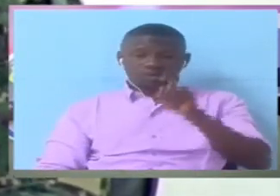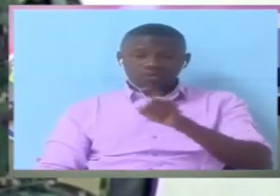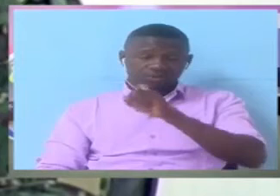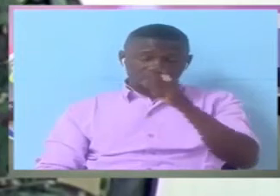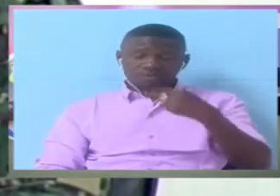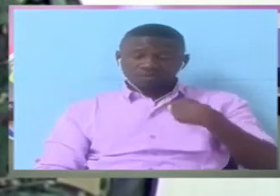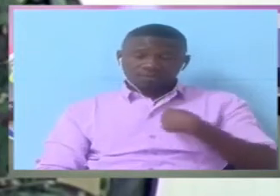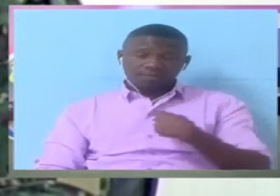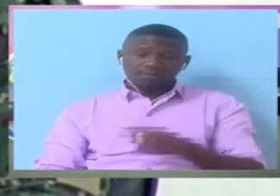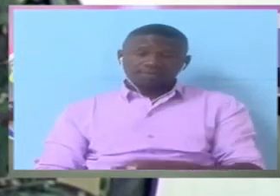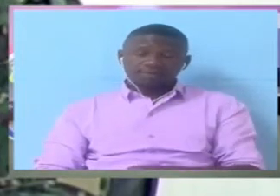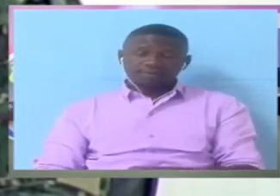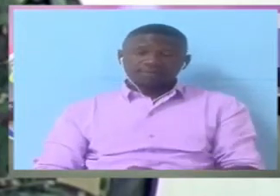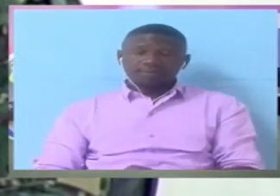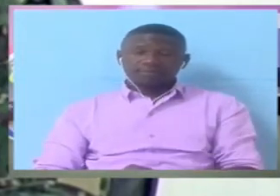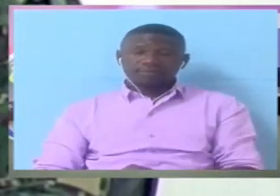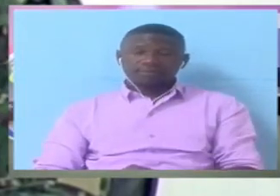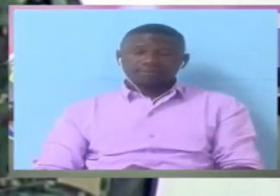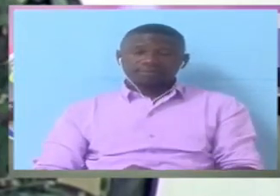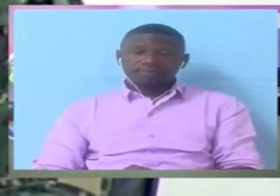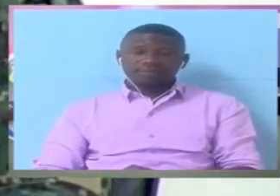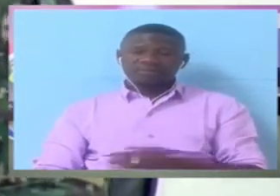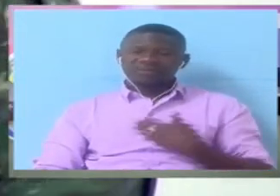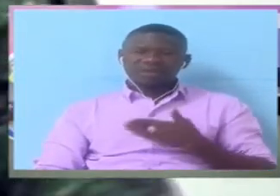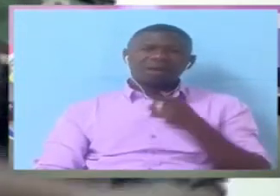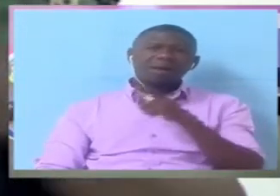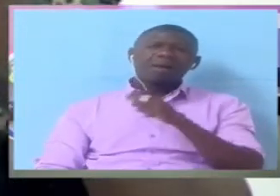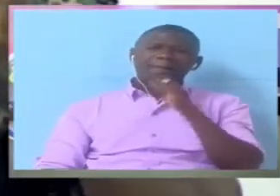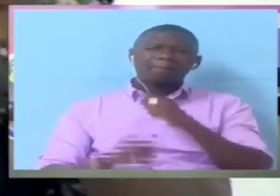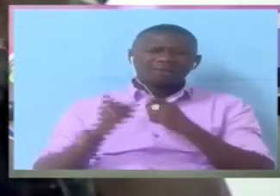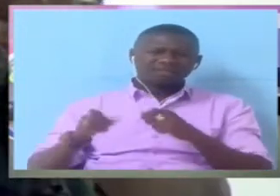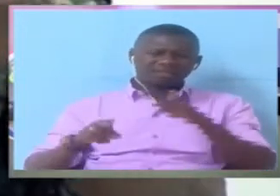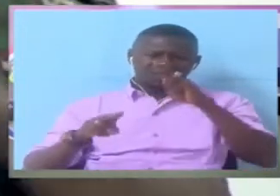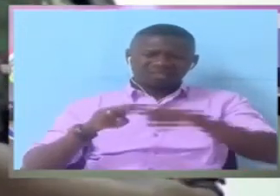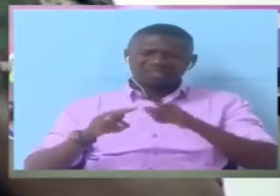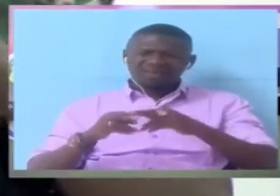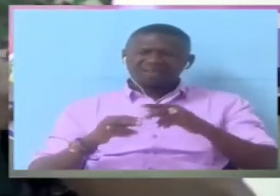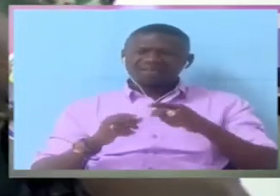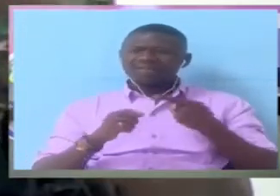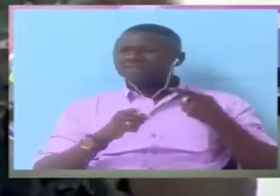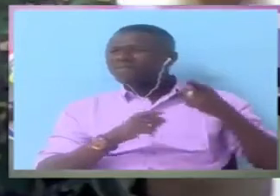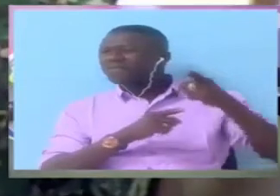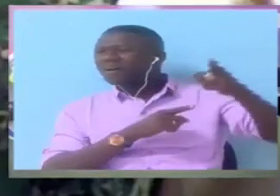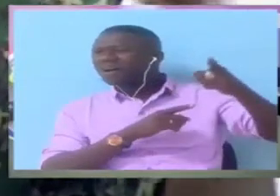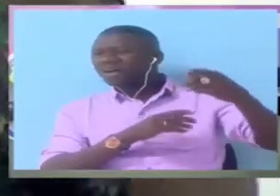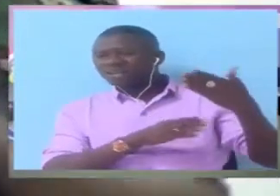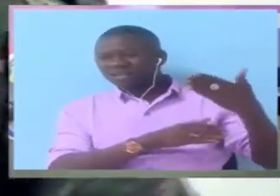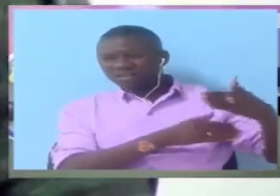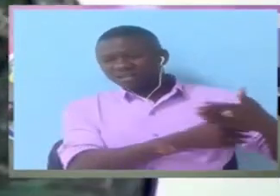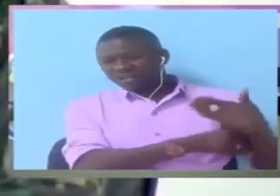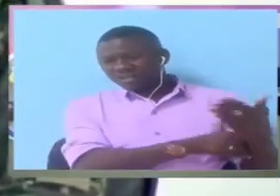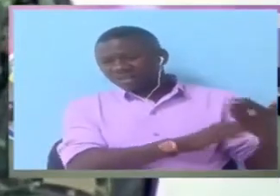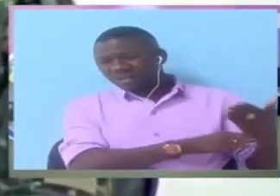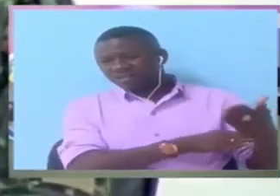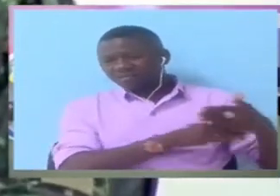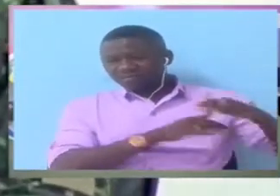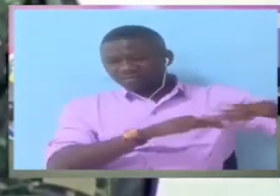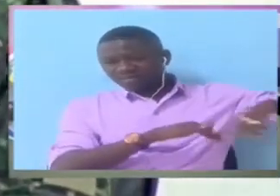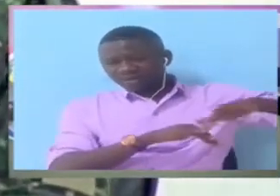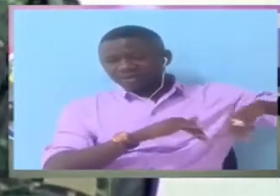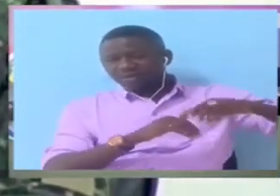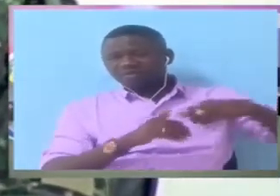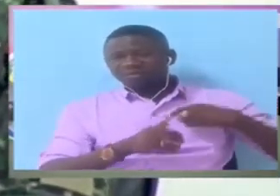kan nyininka. There was a man who was seated at the far end, at the far left, end of